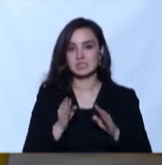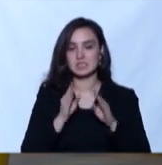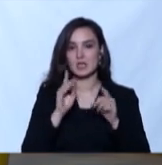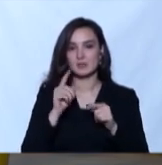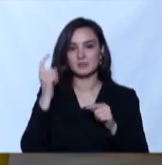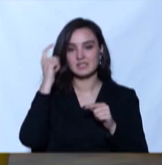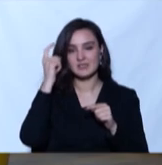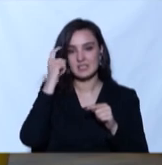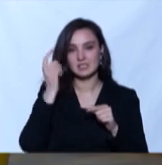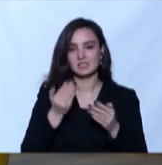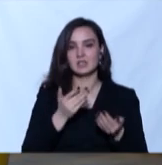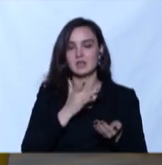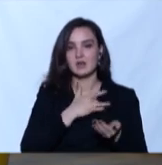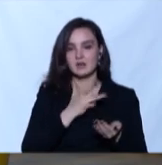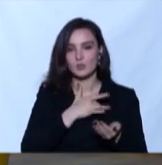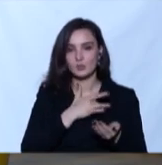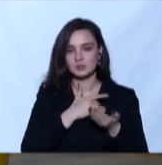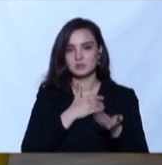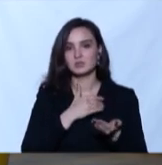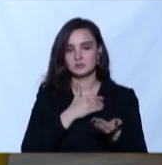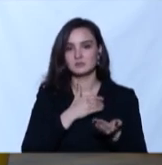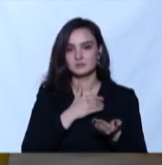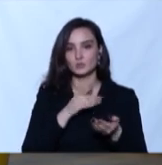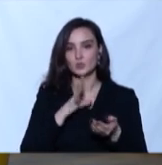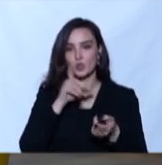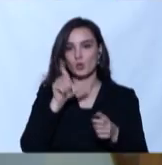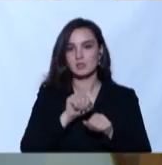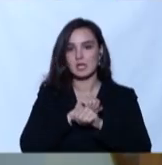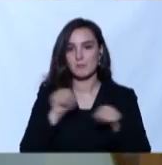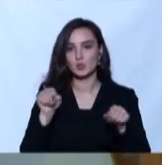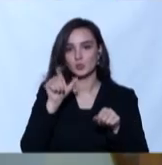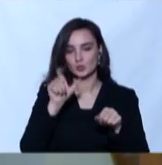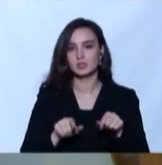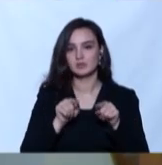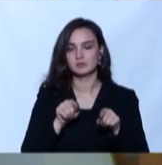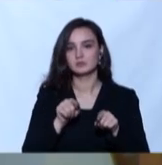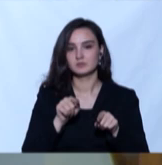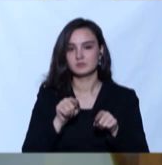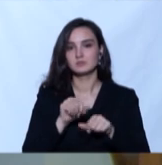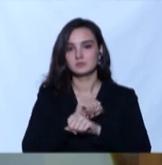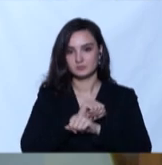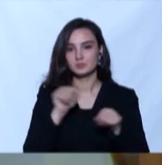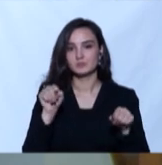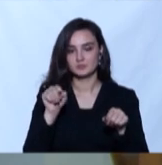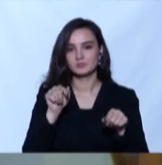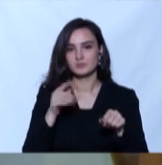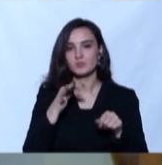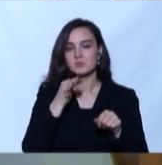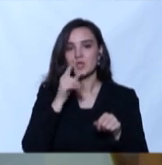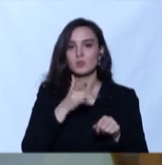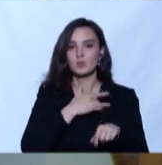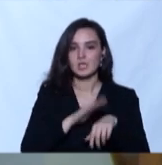brain and being brave, courage, brain, and heart, which one would you